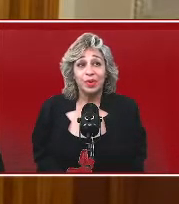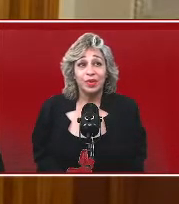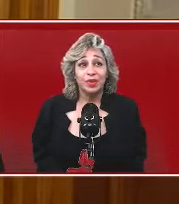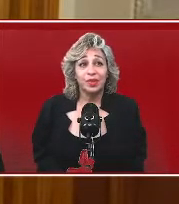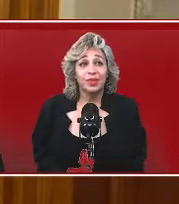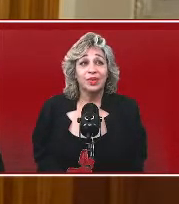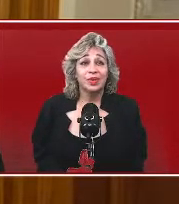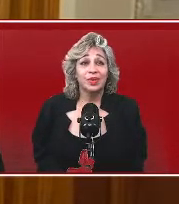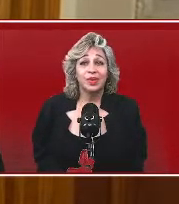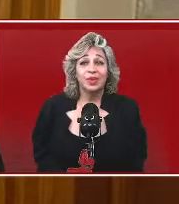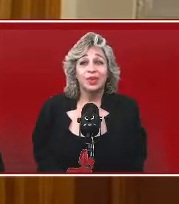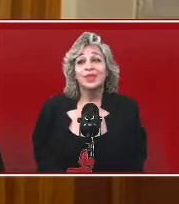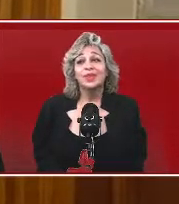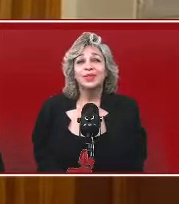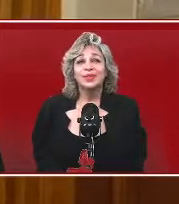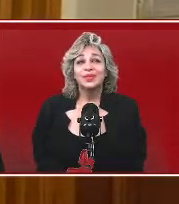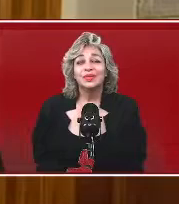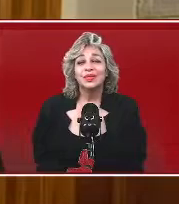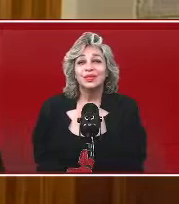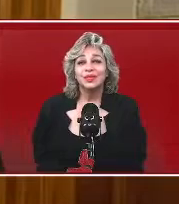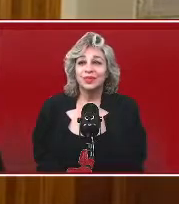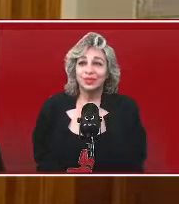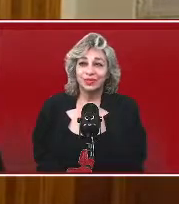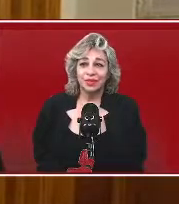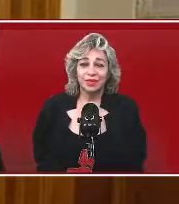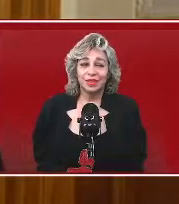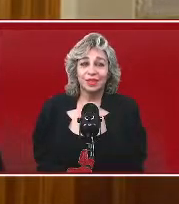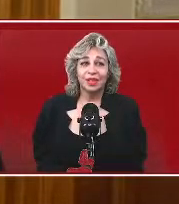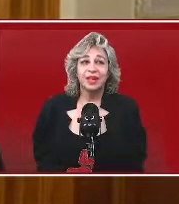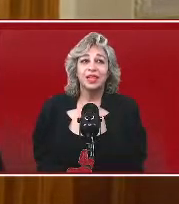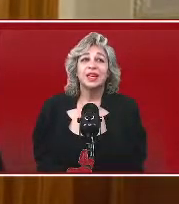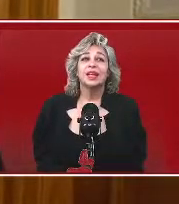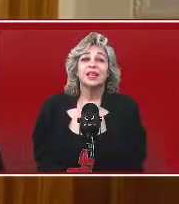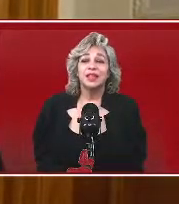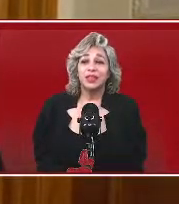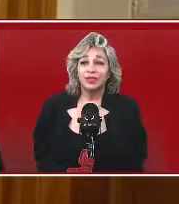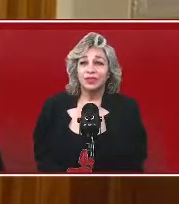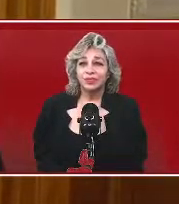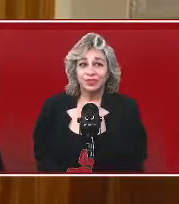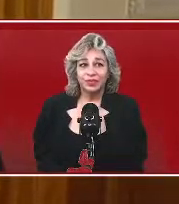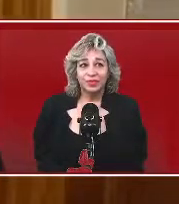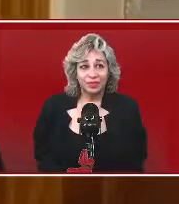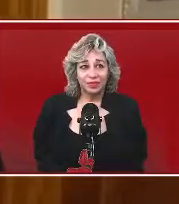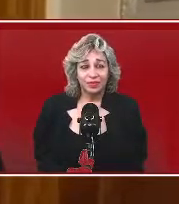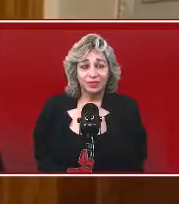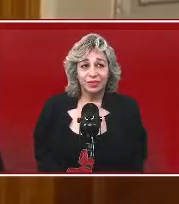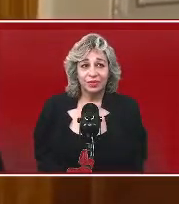of the people. El comportamiento de la gente. Y